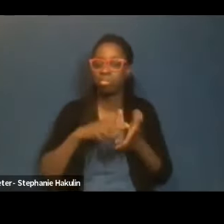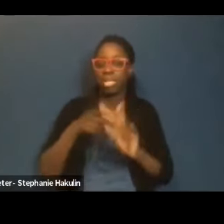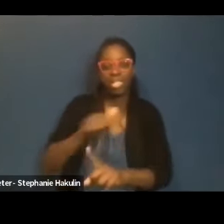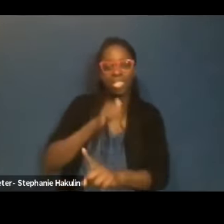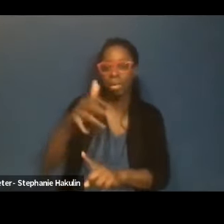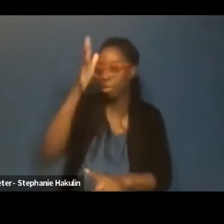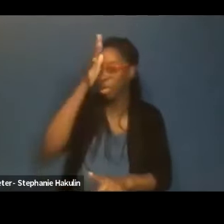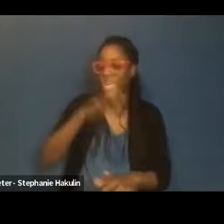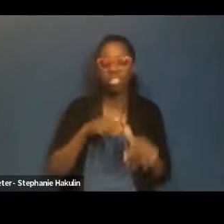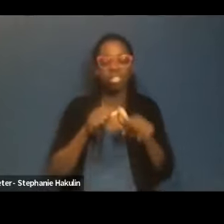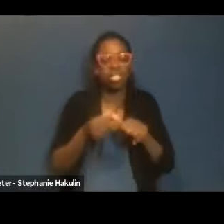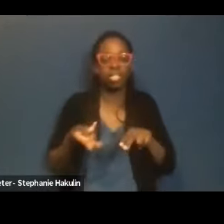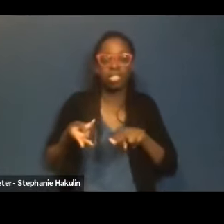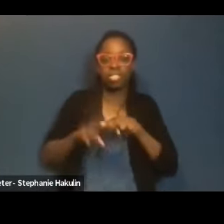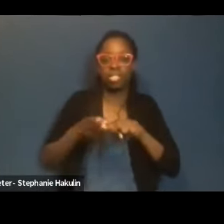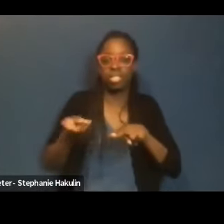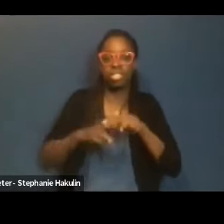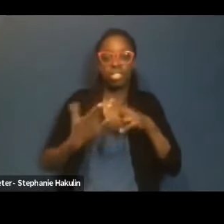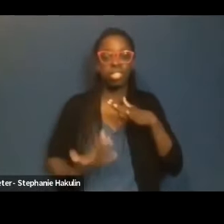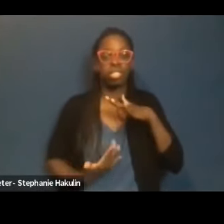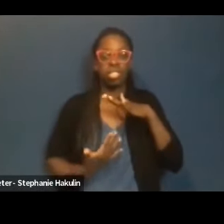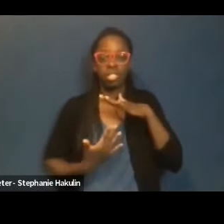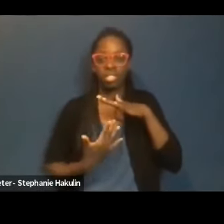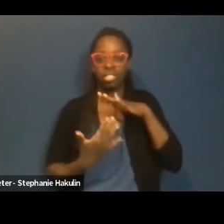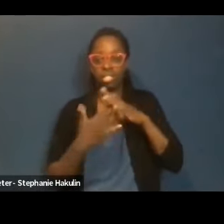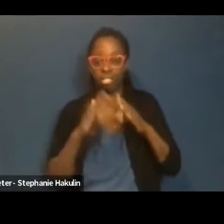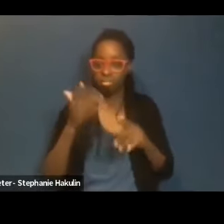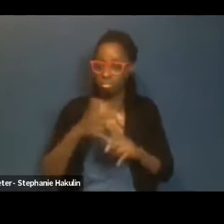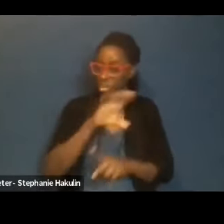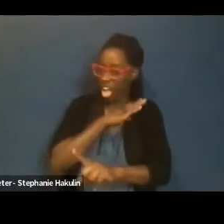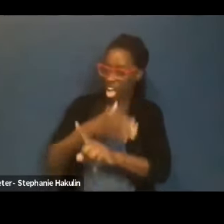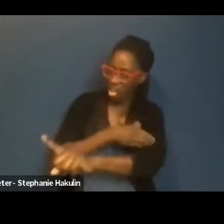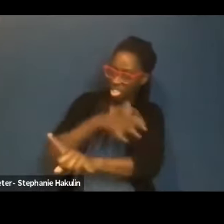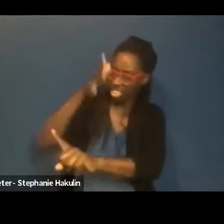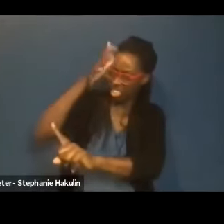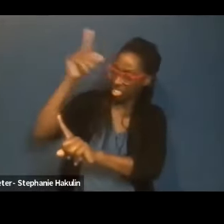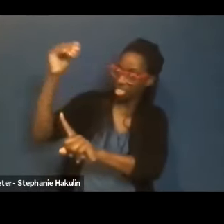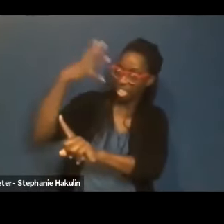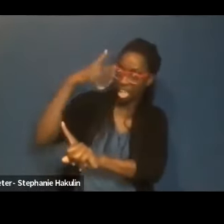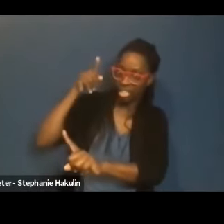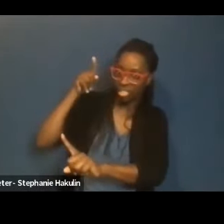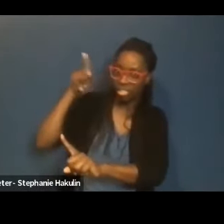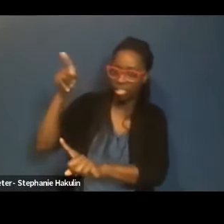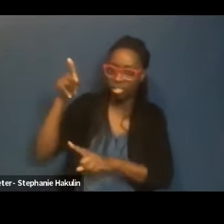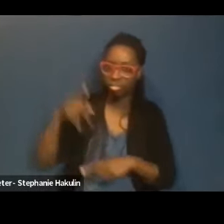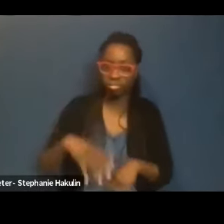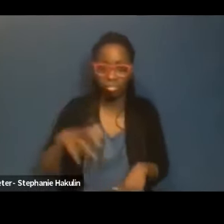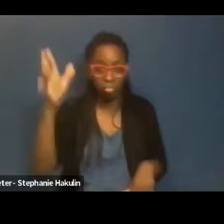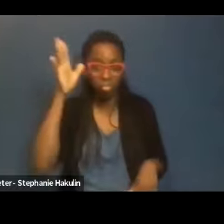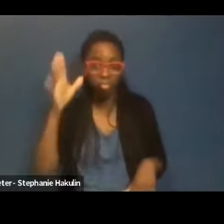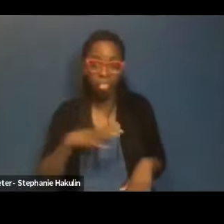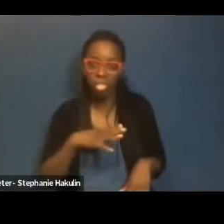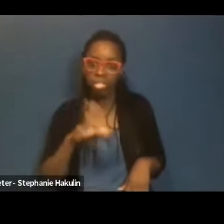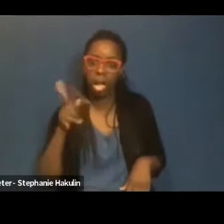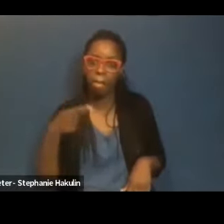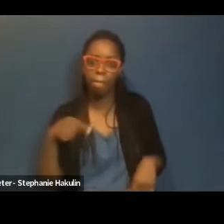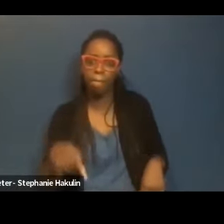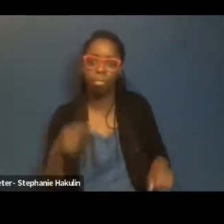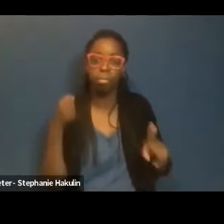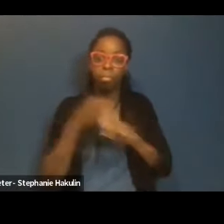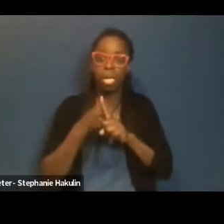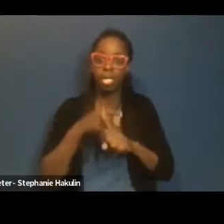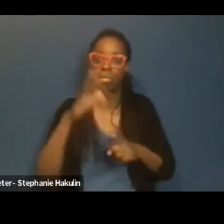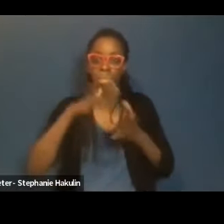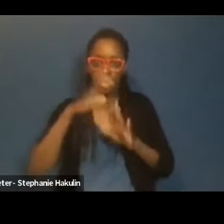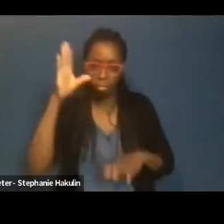son, of what the father can teach it, of what manhood can do to a boy, how it soaks all traces of the night, leaves